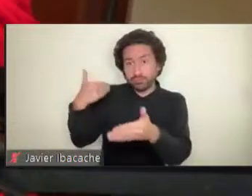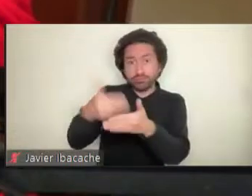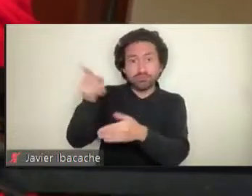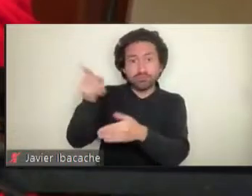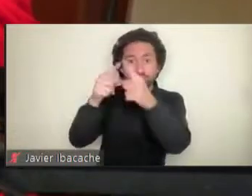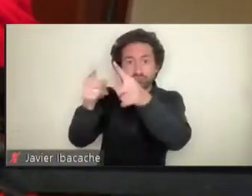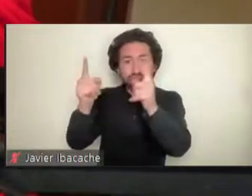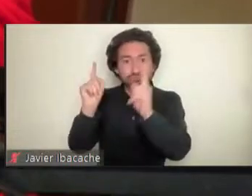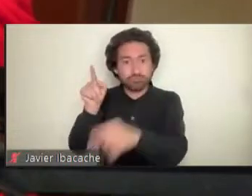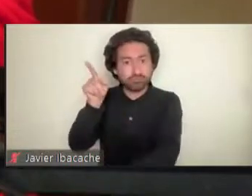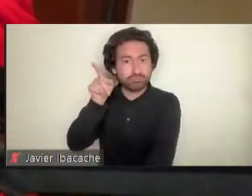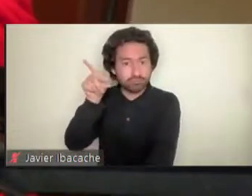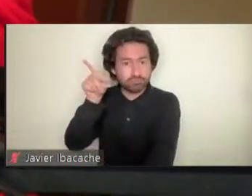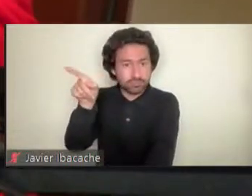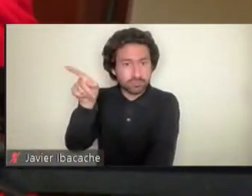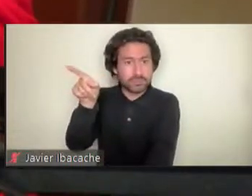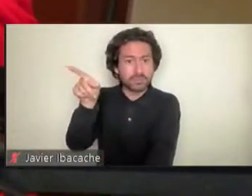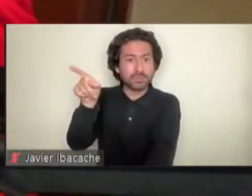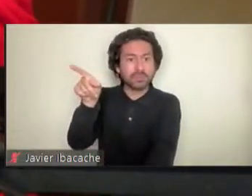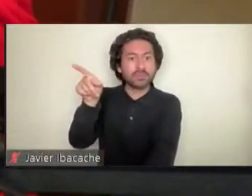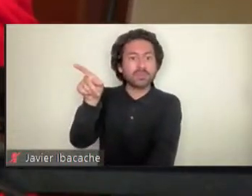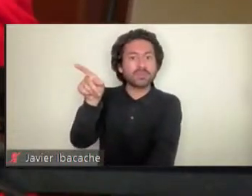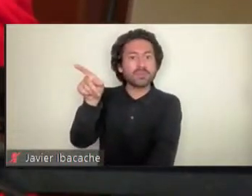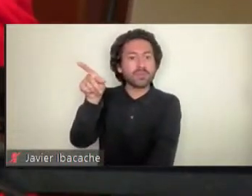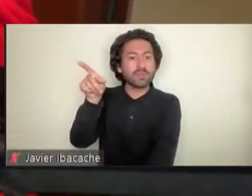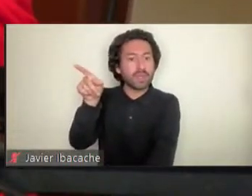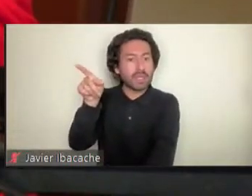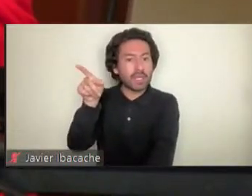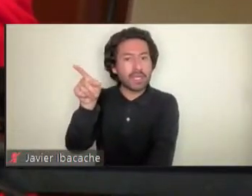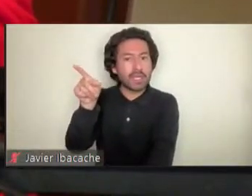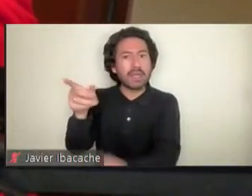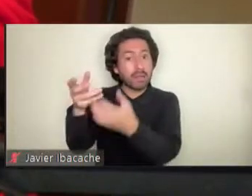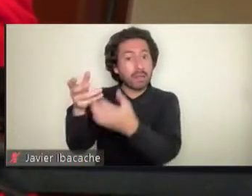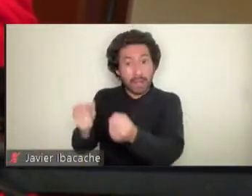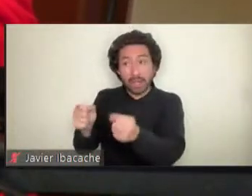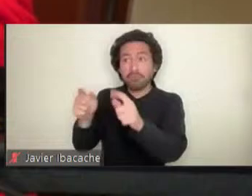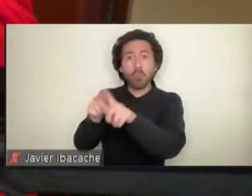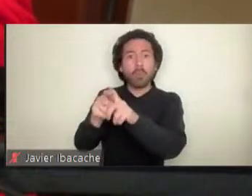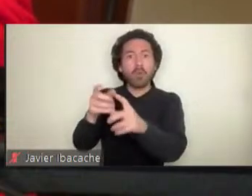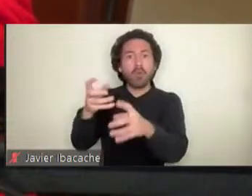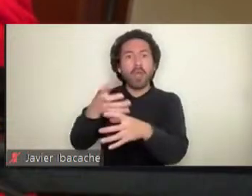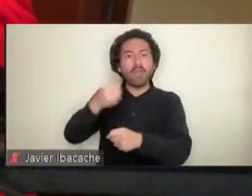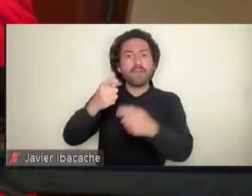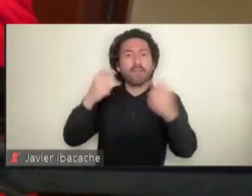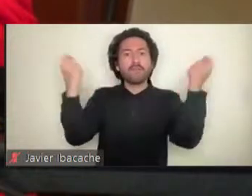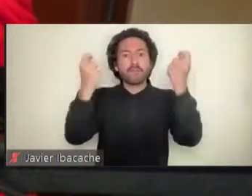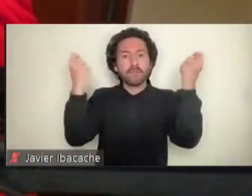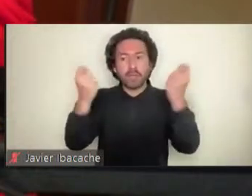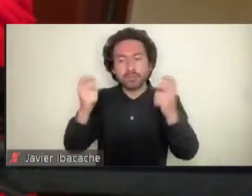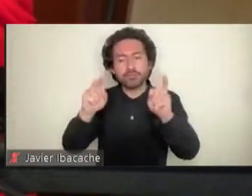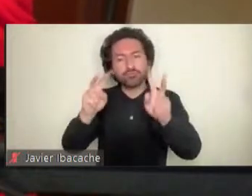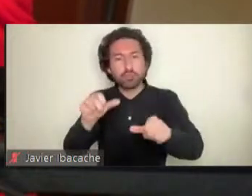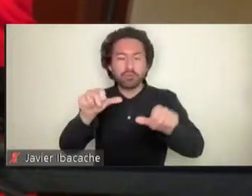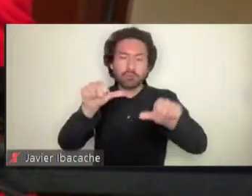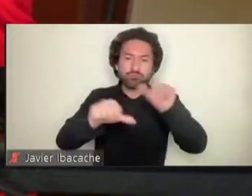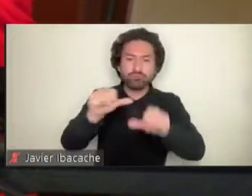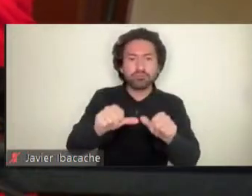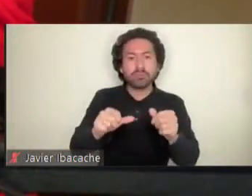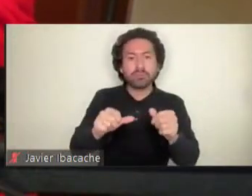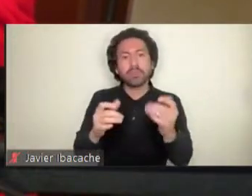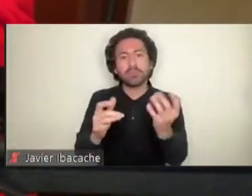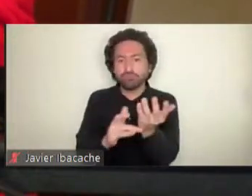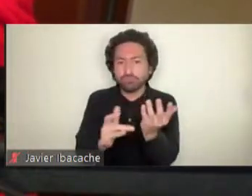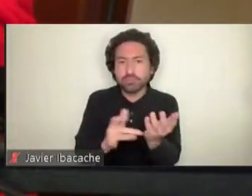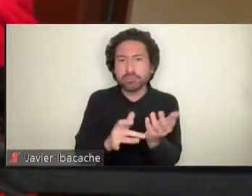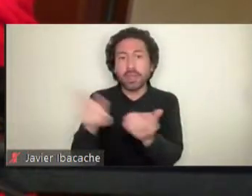Indies Scalefield campus to host a science and technology festival, thus stimulating young minds. As I close, and